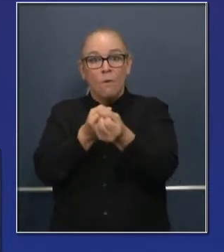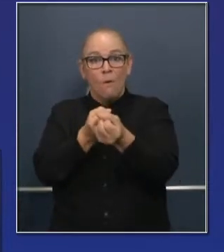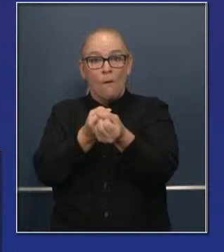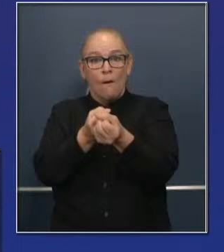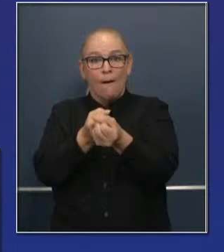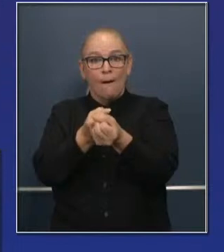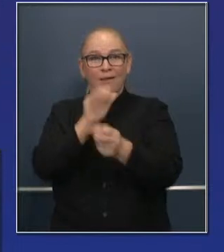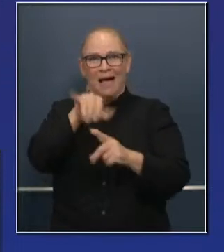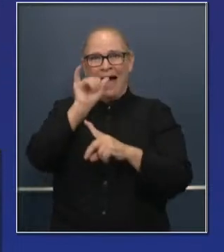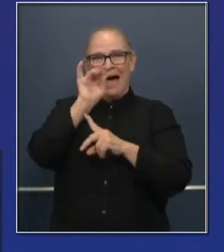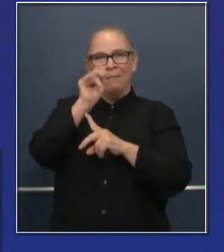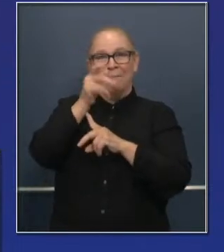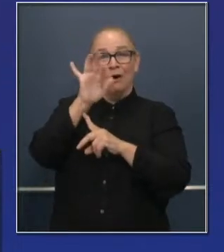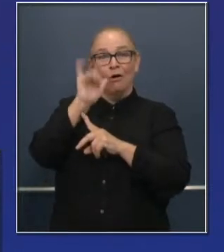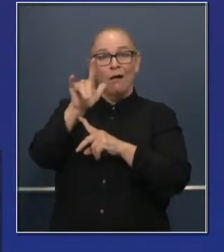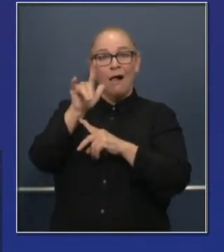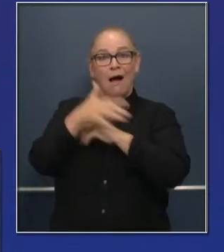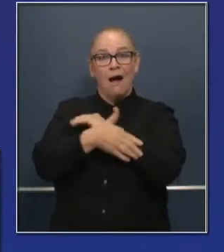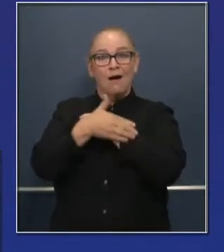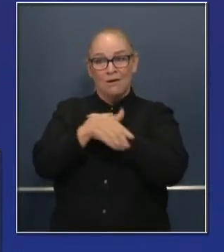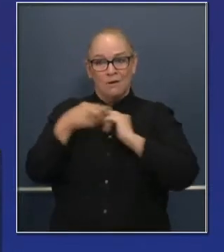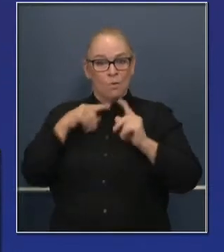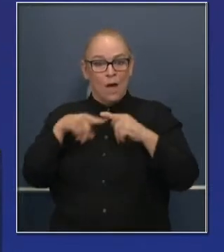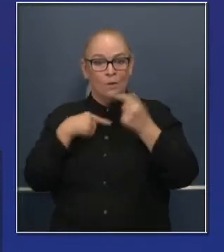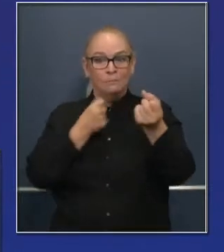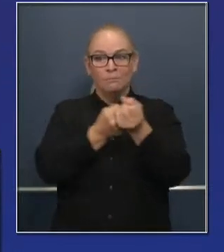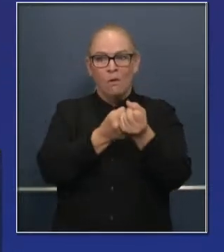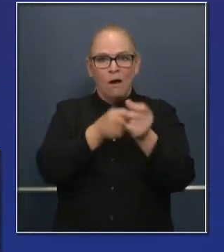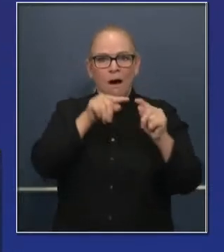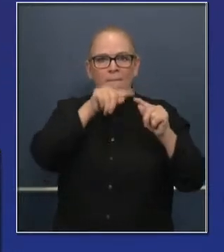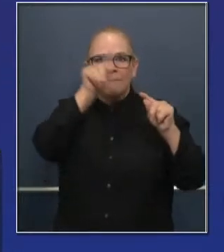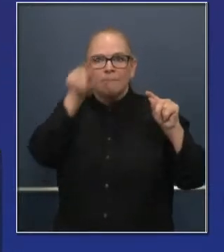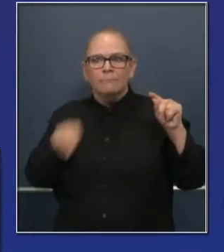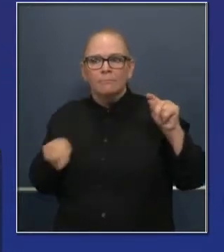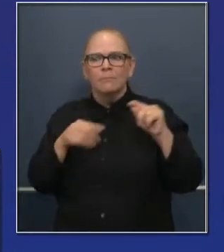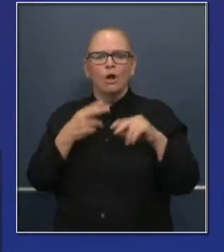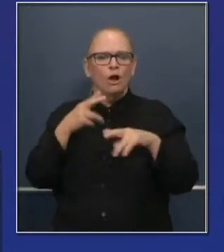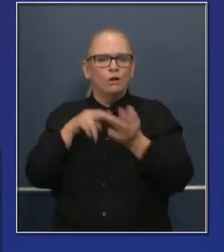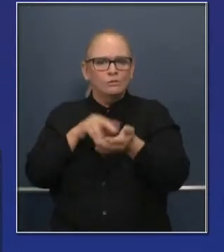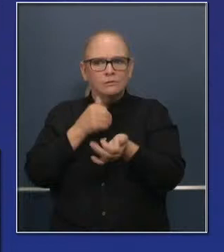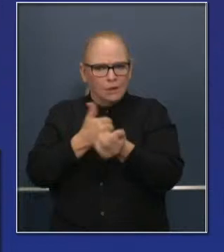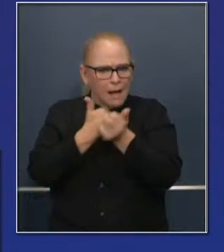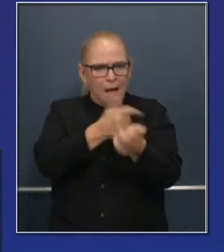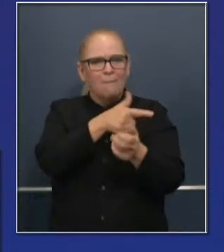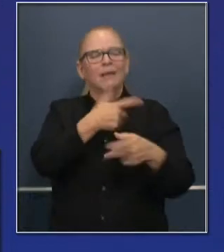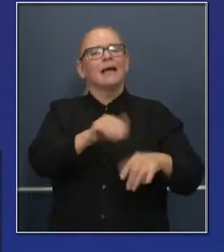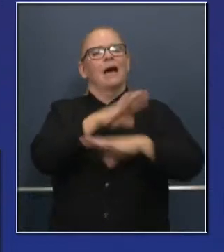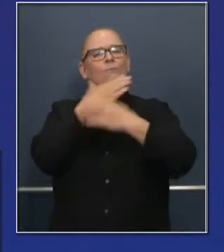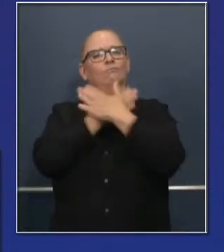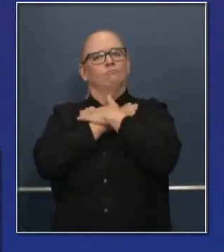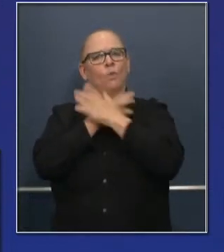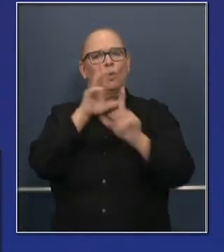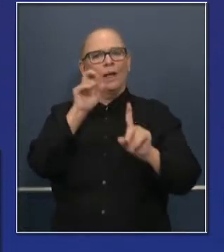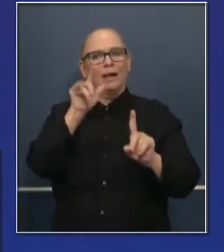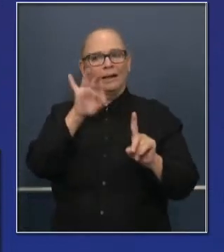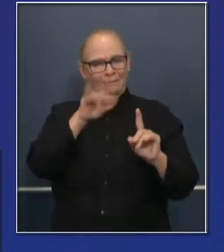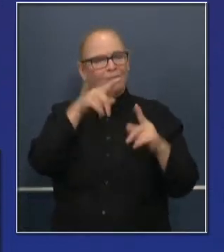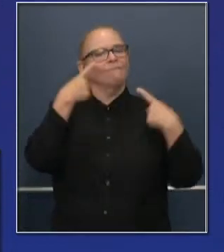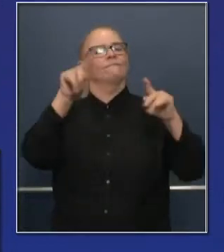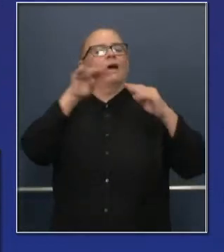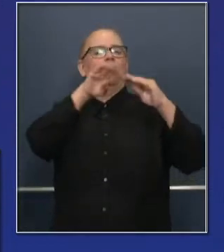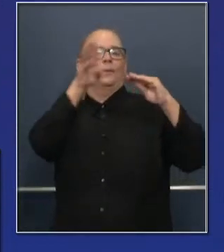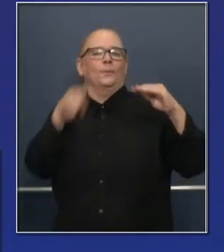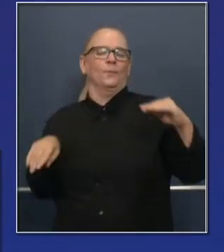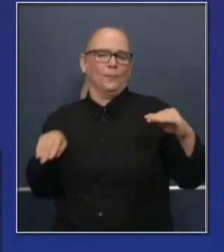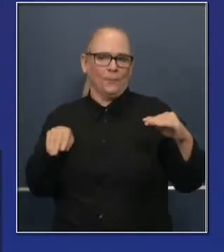send in around June 3rd. Where we worked with not only state and county and local